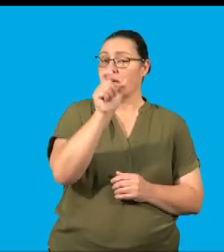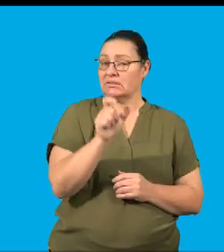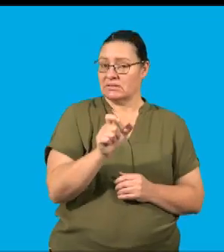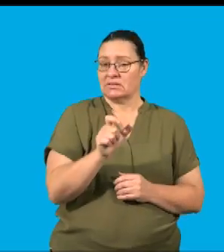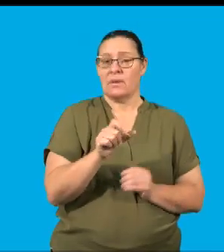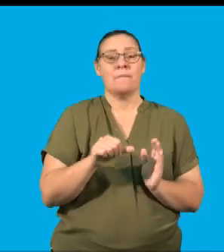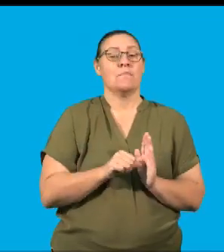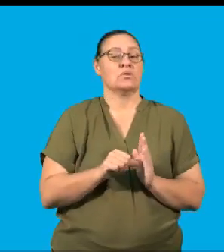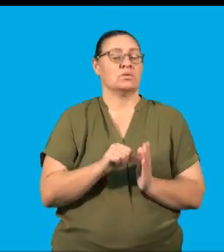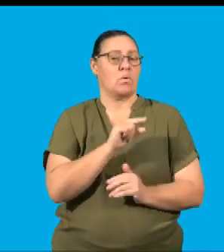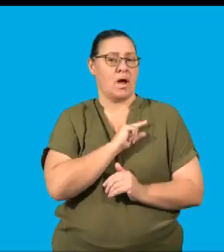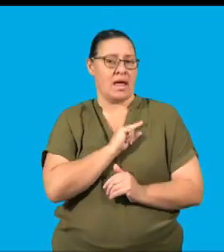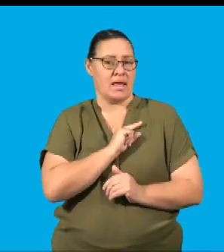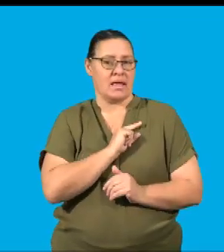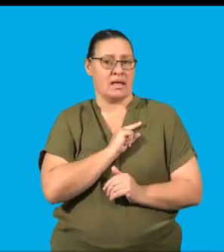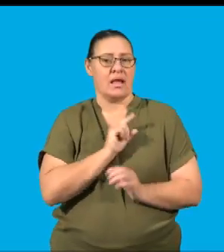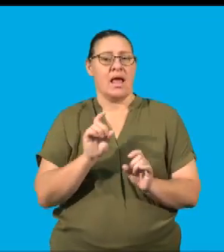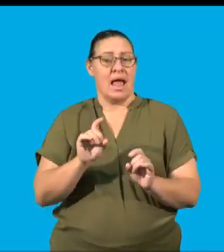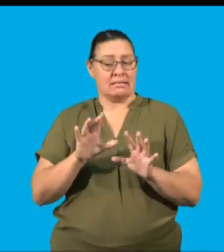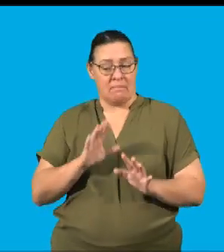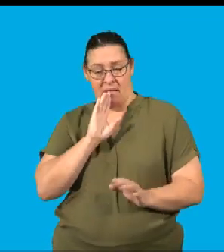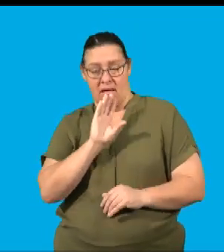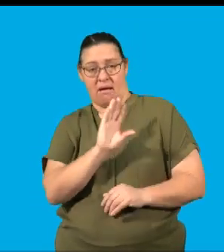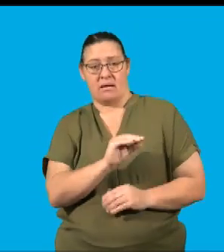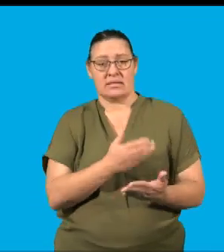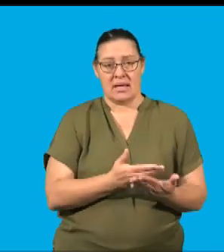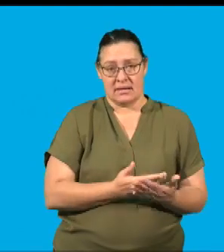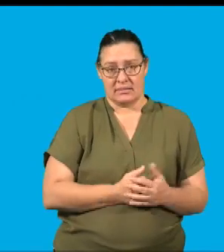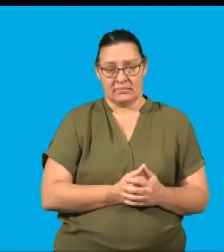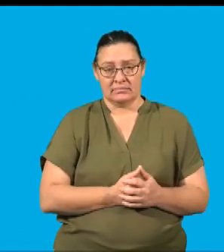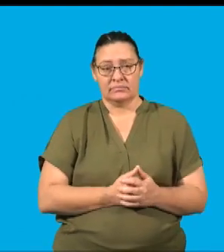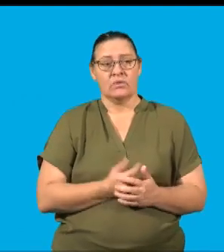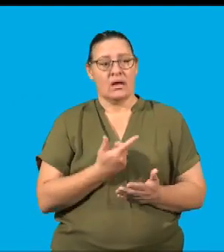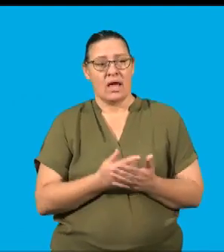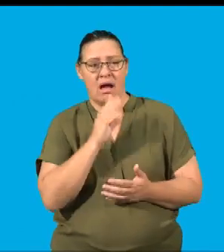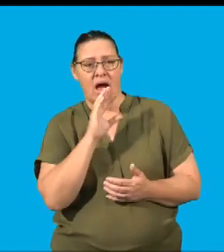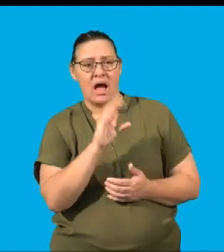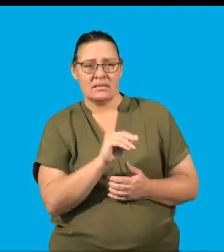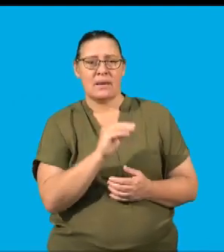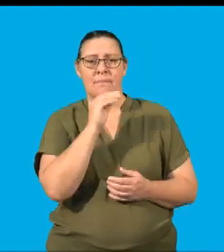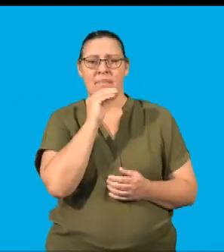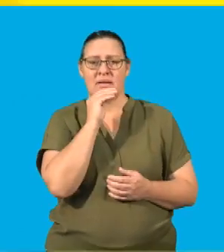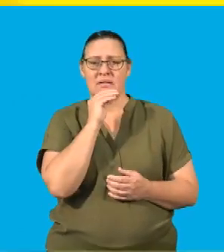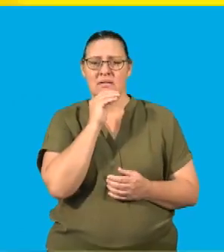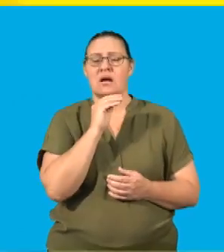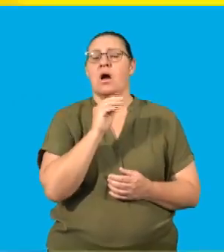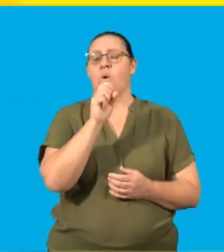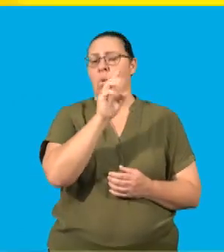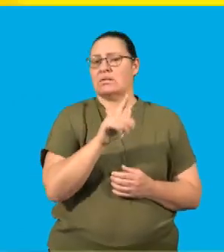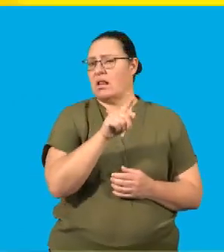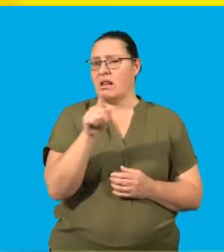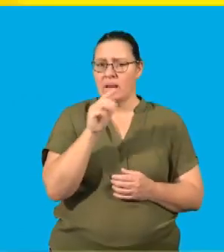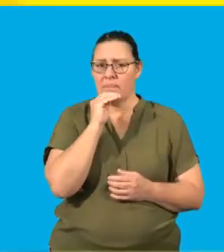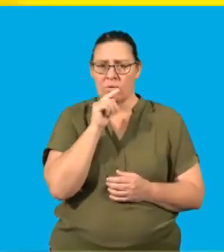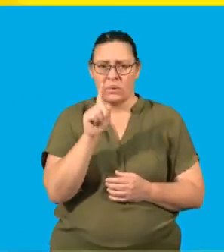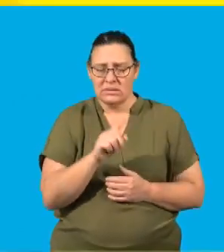terminologies are important because they are also examinable. So in the exam, you can be asked to explain what a quartile is, or you